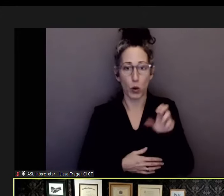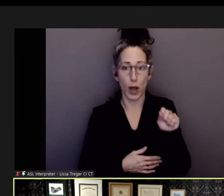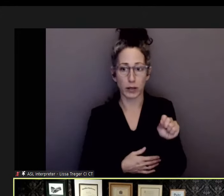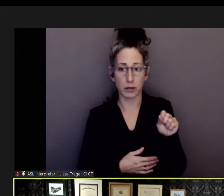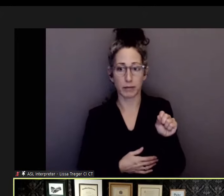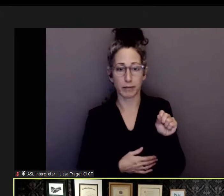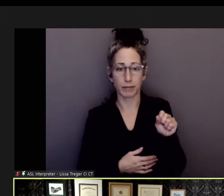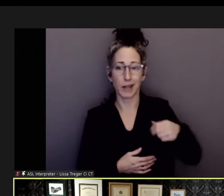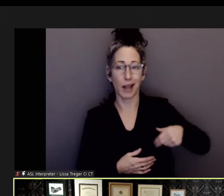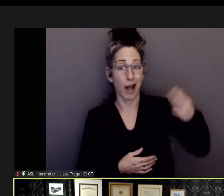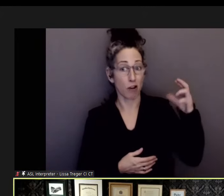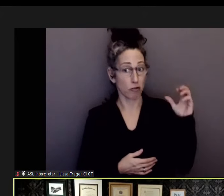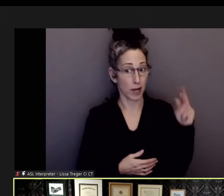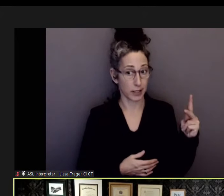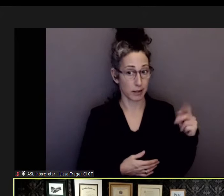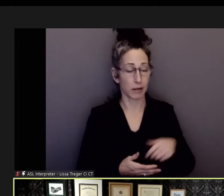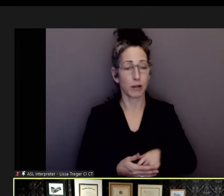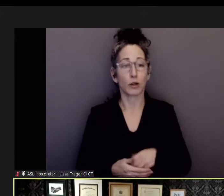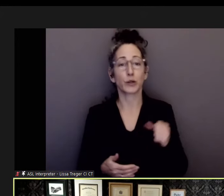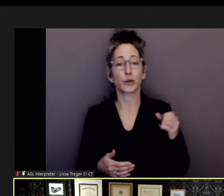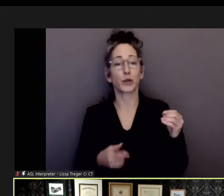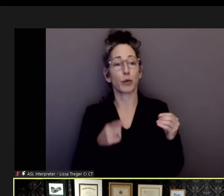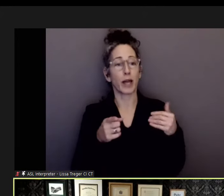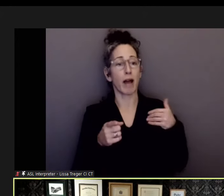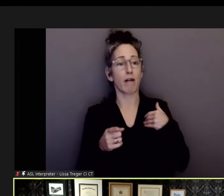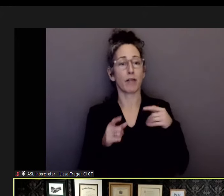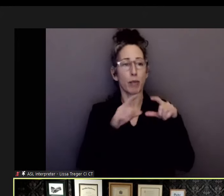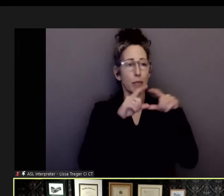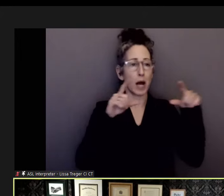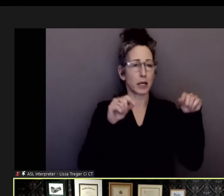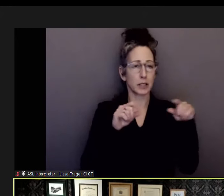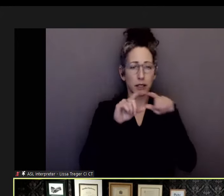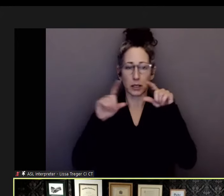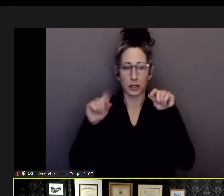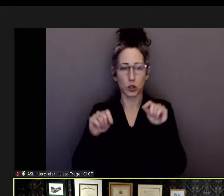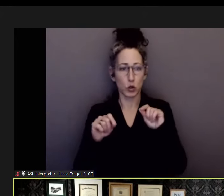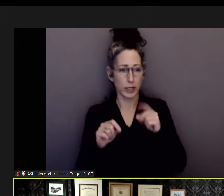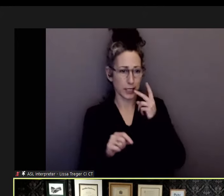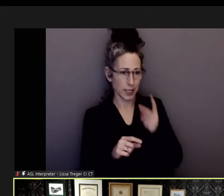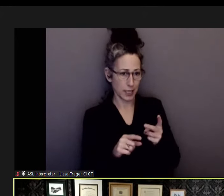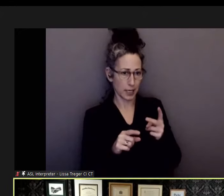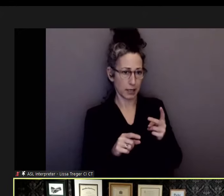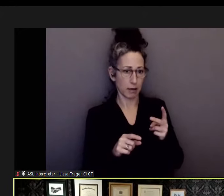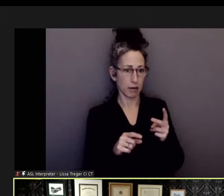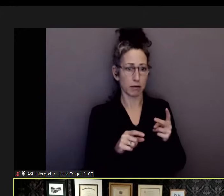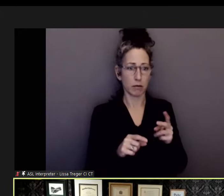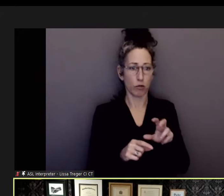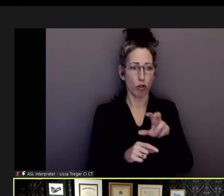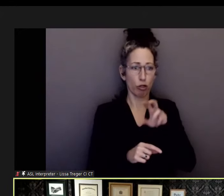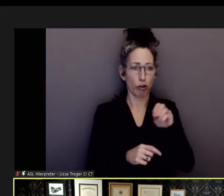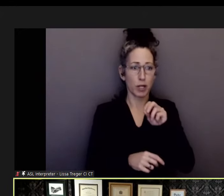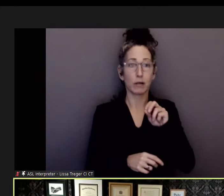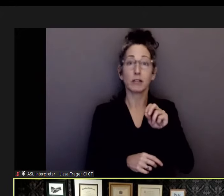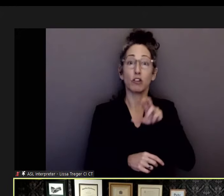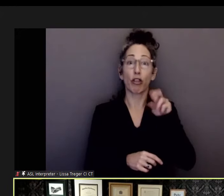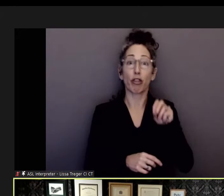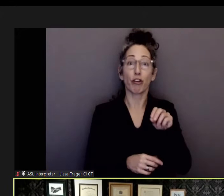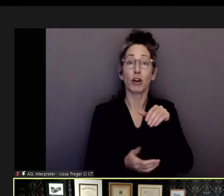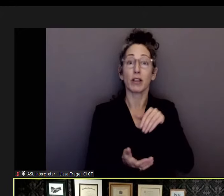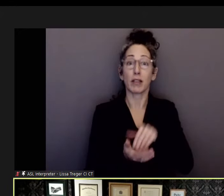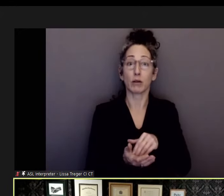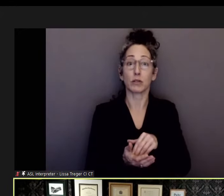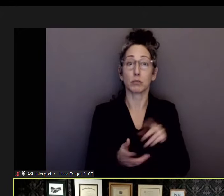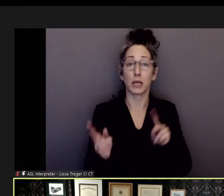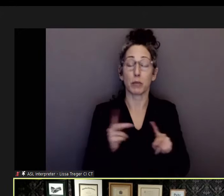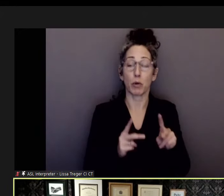see here at the faces, plus the boxes here, you can get an idea of who actually was in the 30,000 person study. So we had